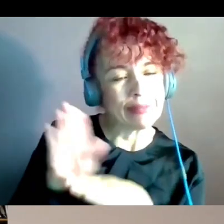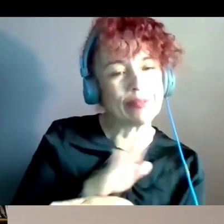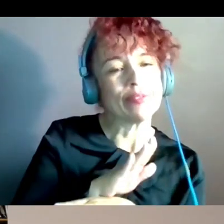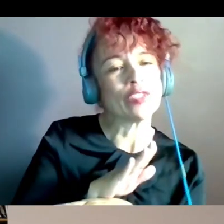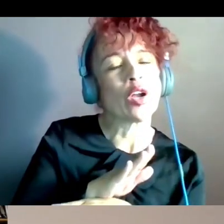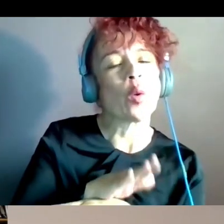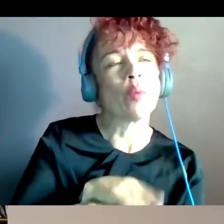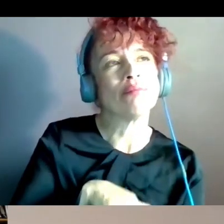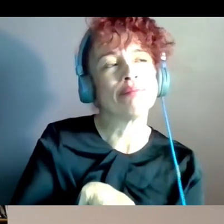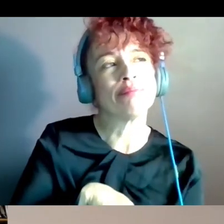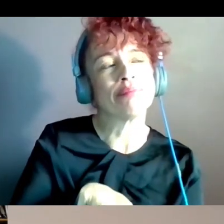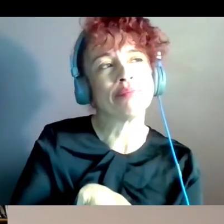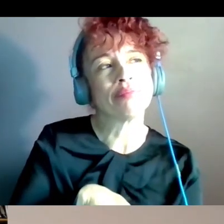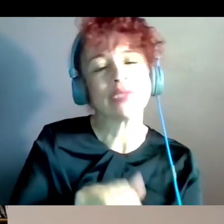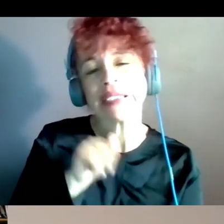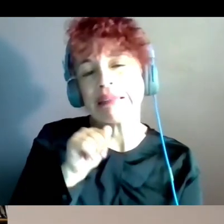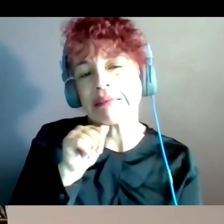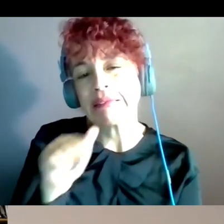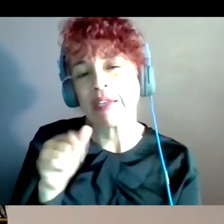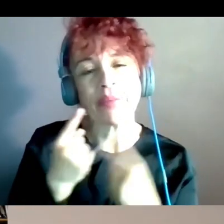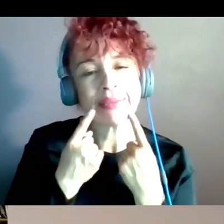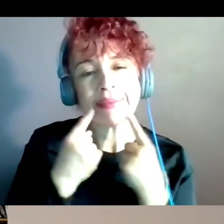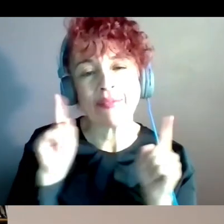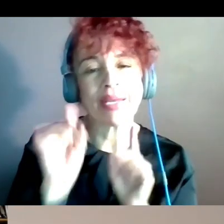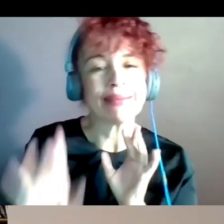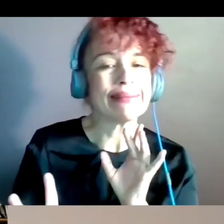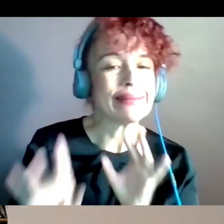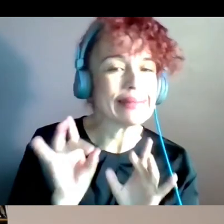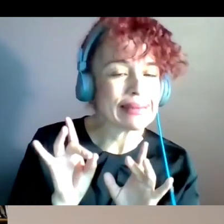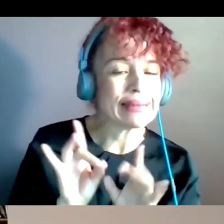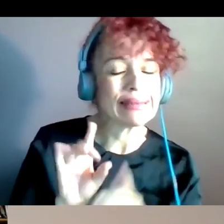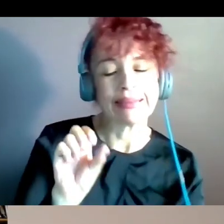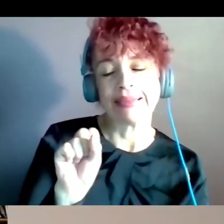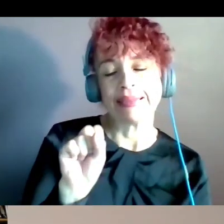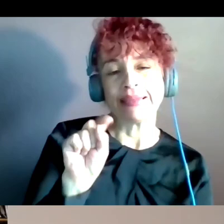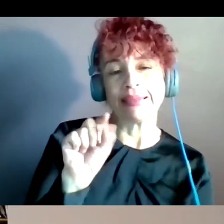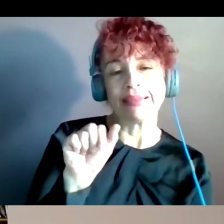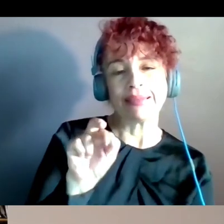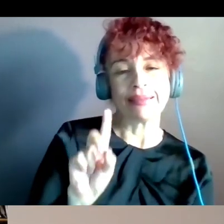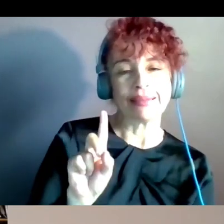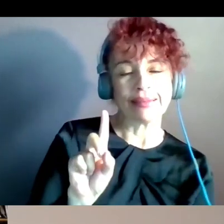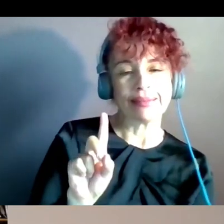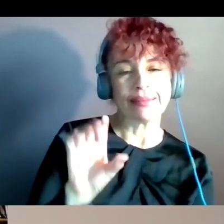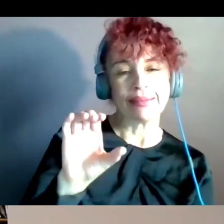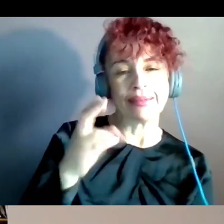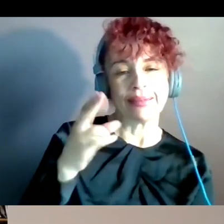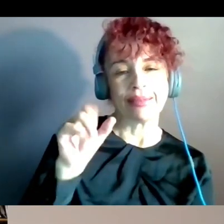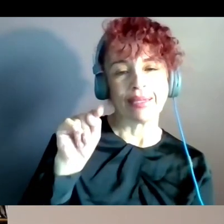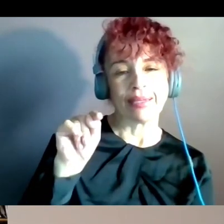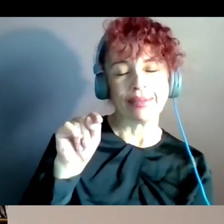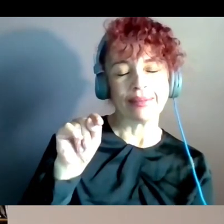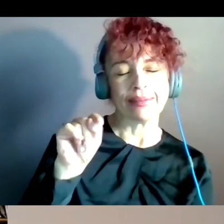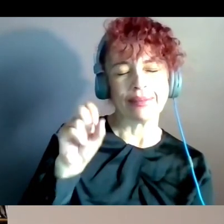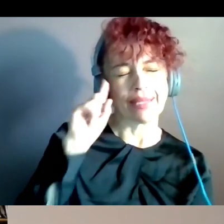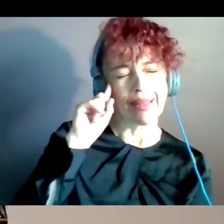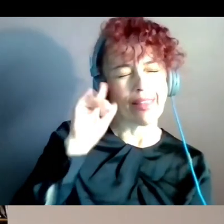which has been not particularly successful. They found a stand of chestnut in Maine, I believe. And this is